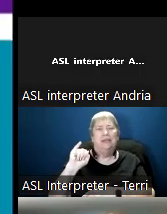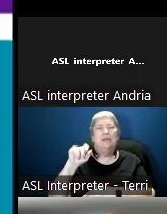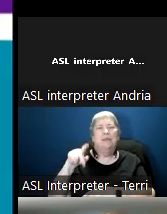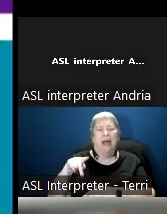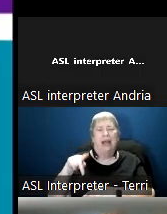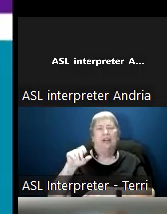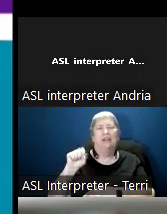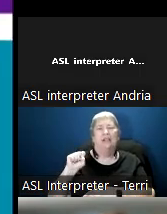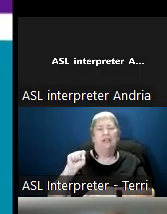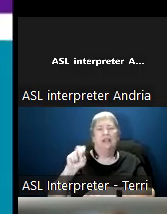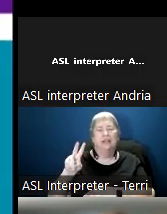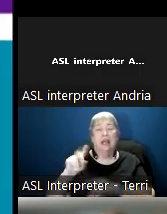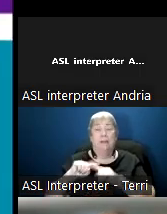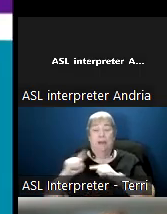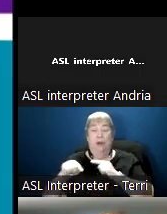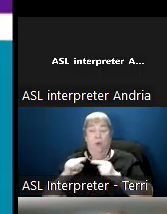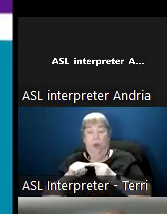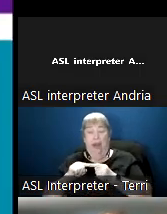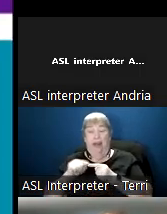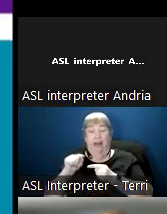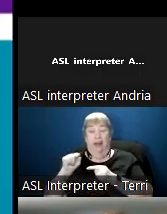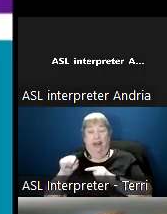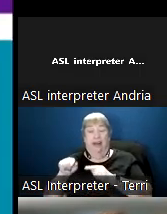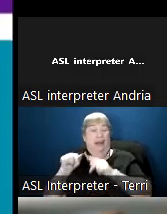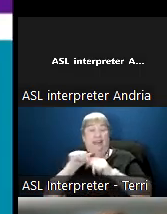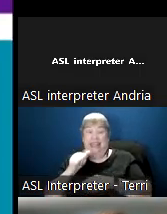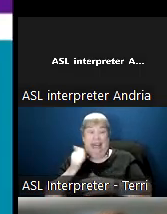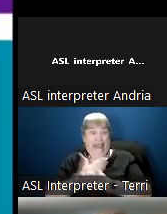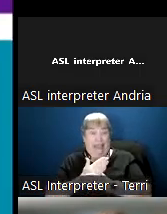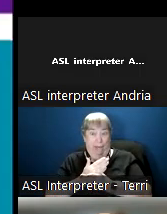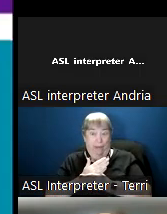and when they are doing it with that purpose of using that as a control tactic.